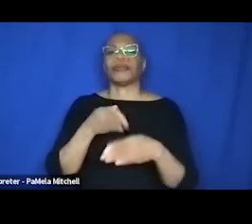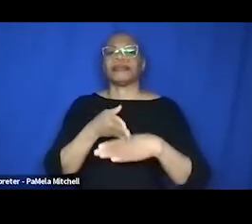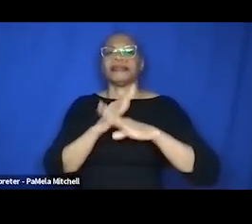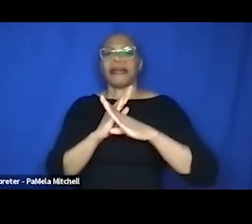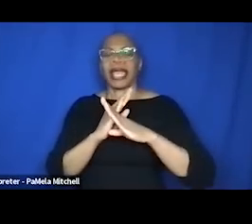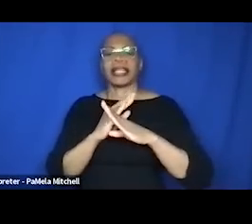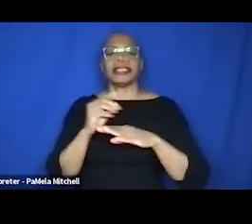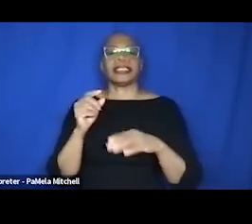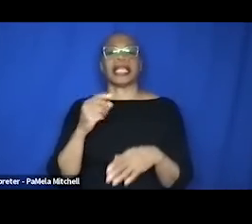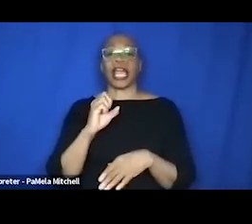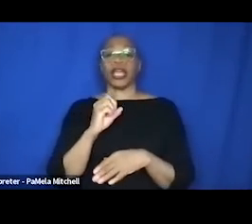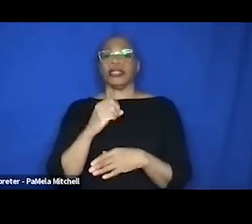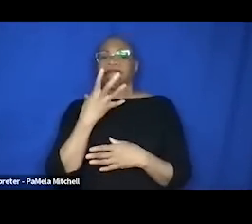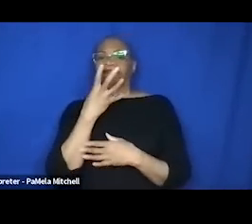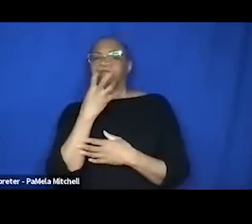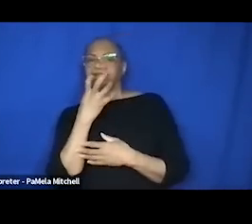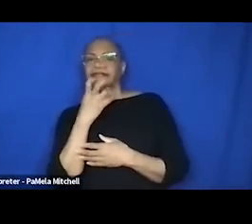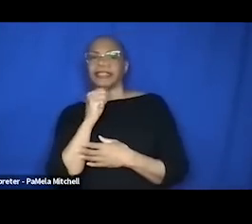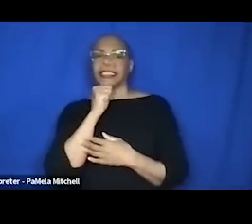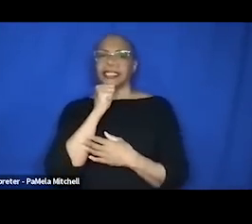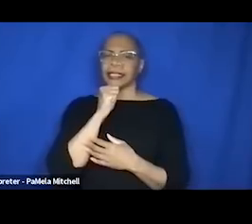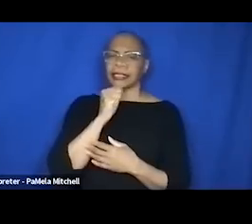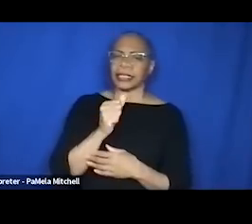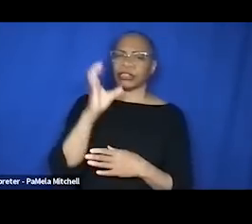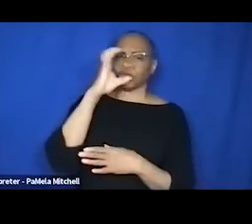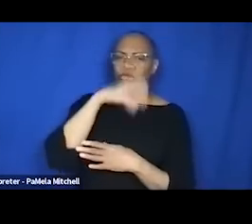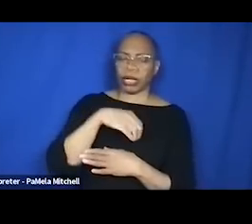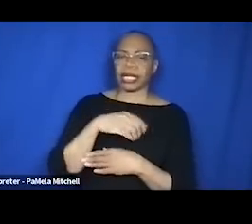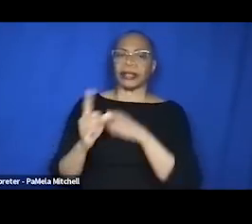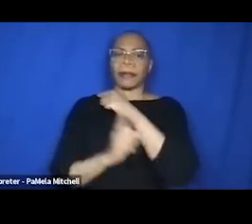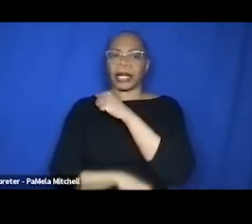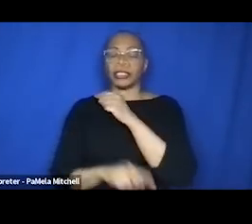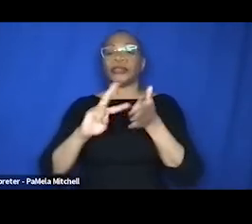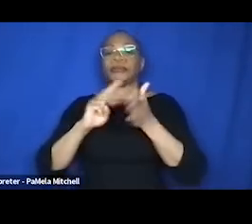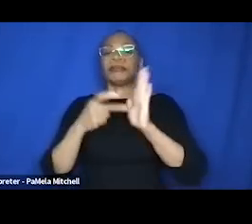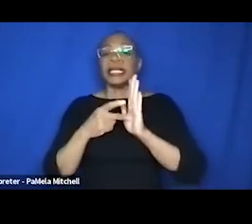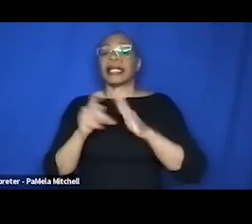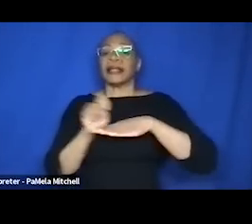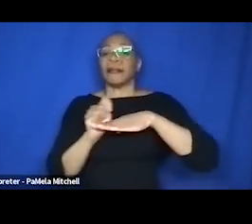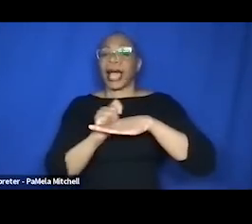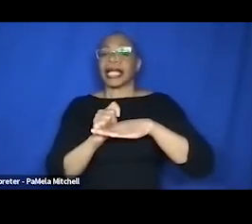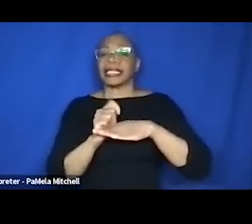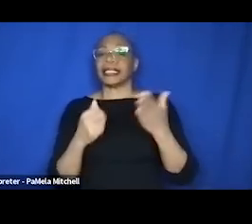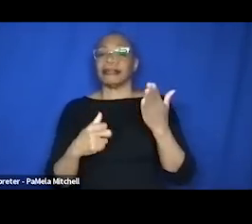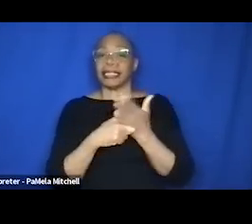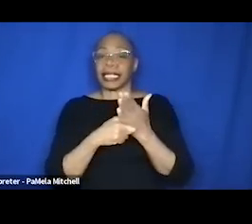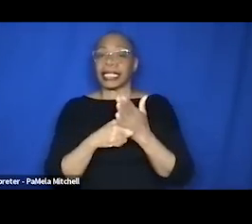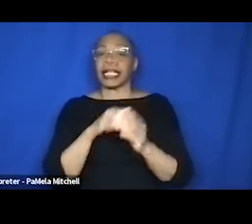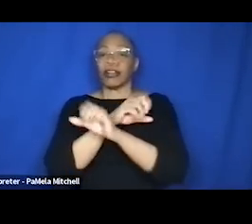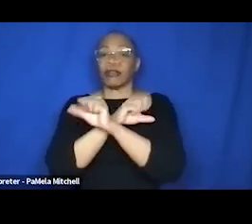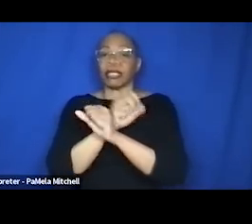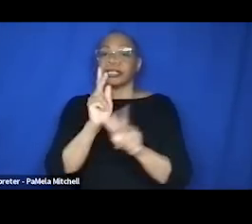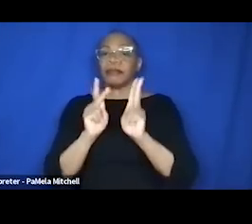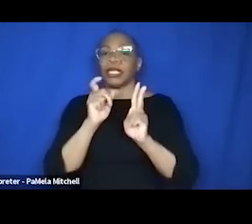where this has been happening, the ruling did provide more backing to the practice of ticketing and arresting people for being unsheltered. And so it